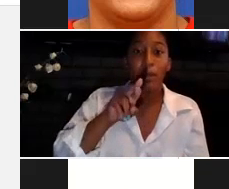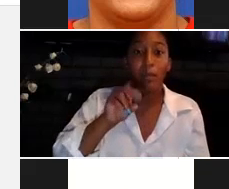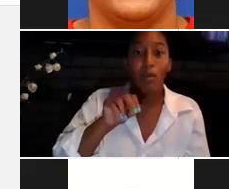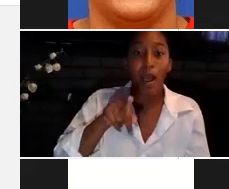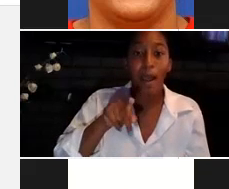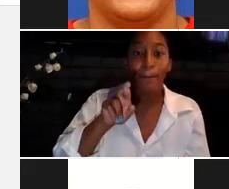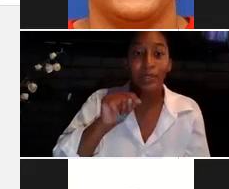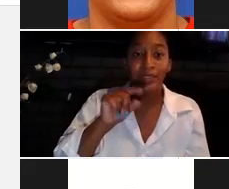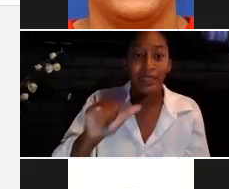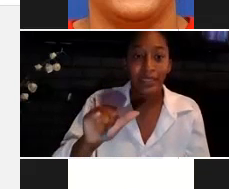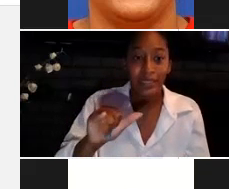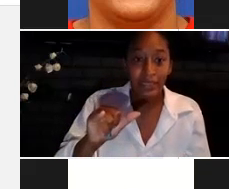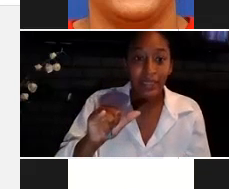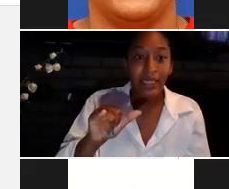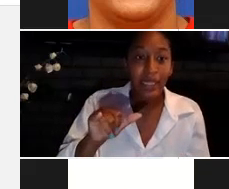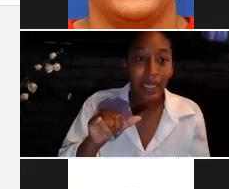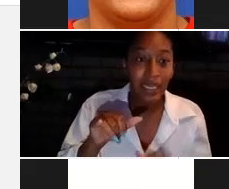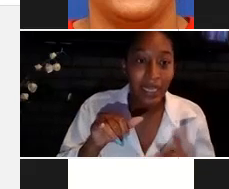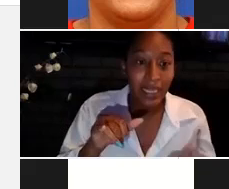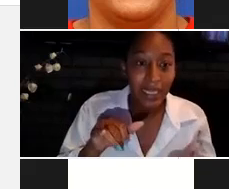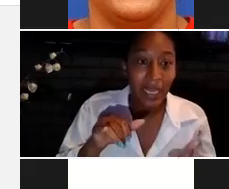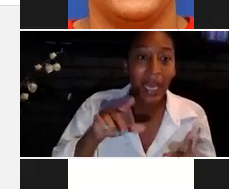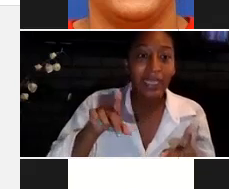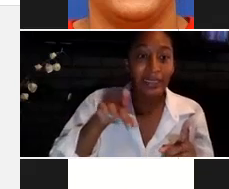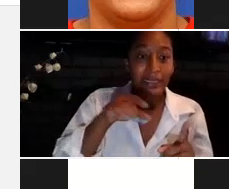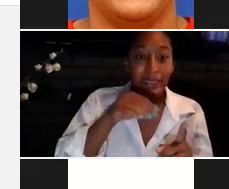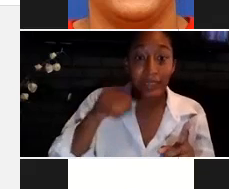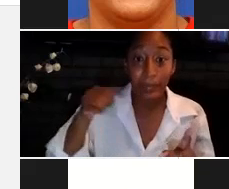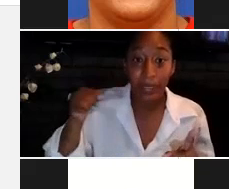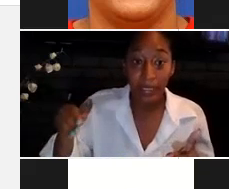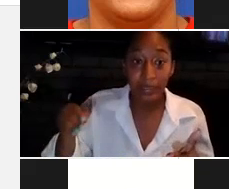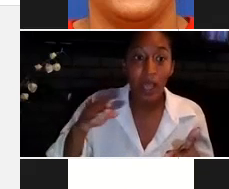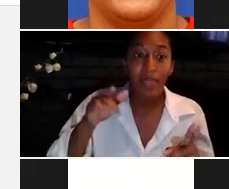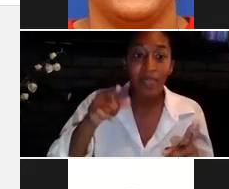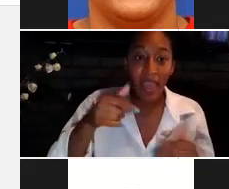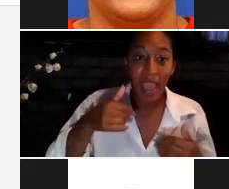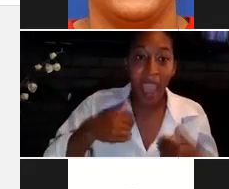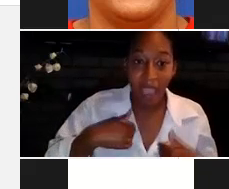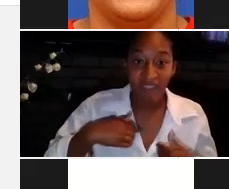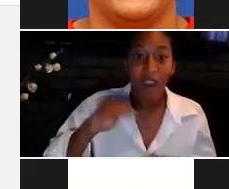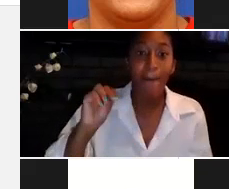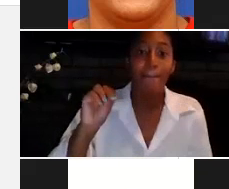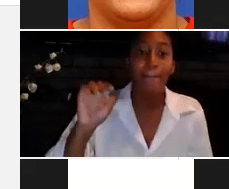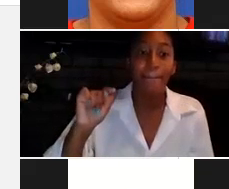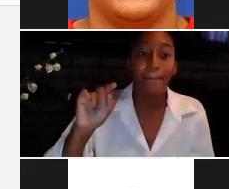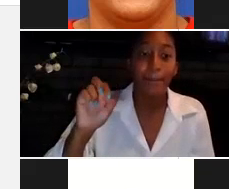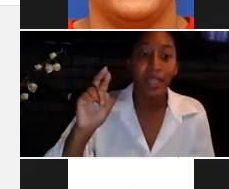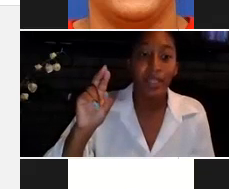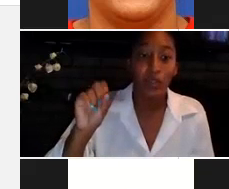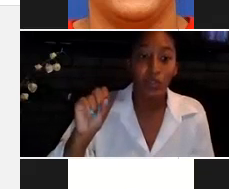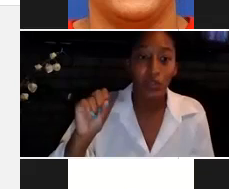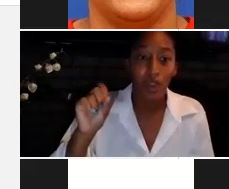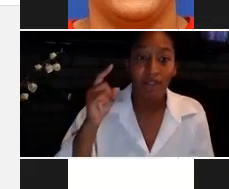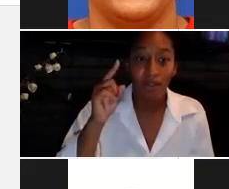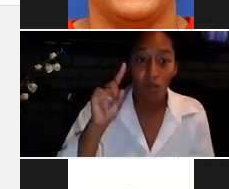is also measured in meters. So you have to be careful. You have to be careful. Do